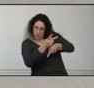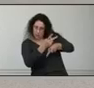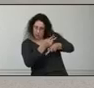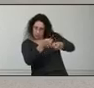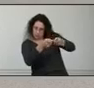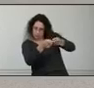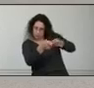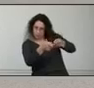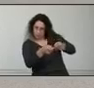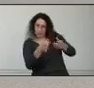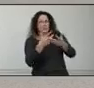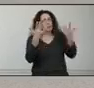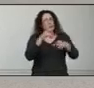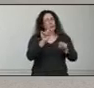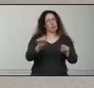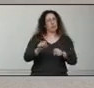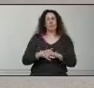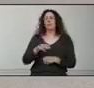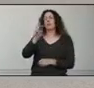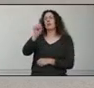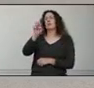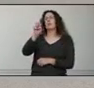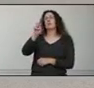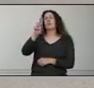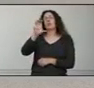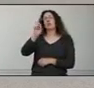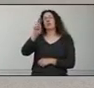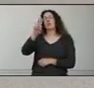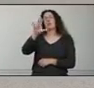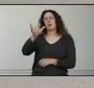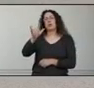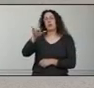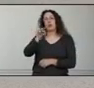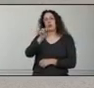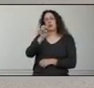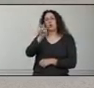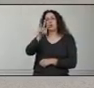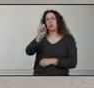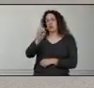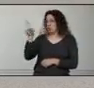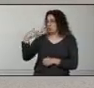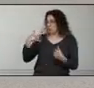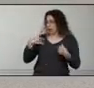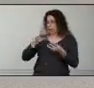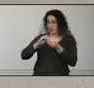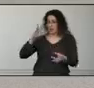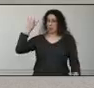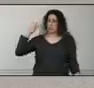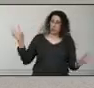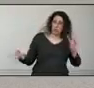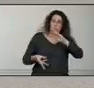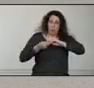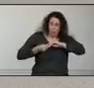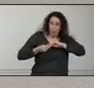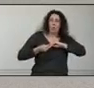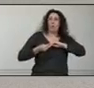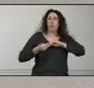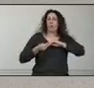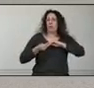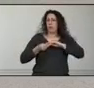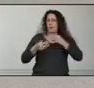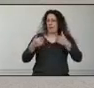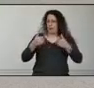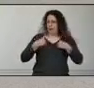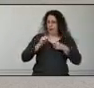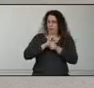as much as we can. Do you have the numbers of the total amount of cases that have been